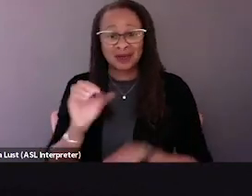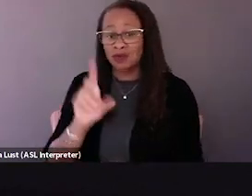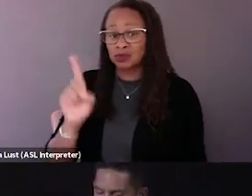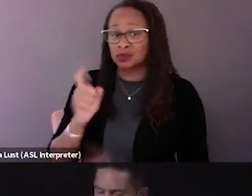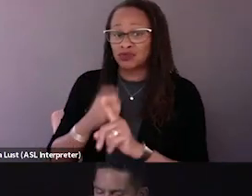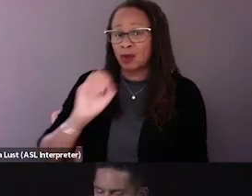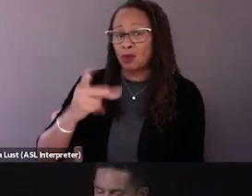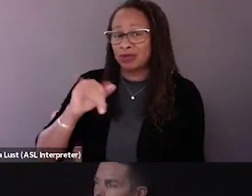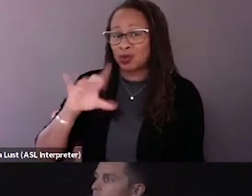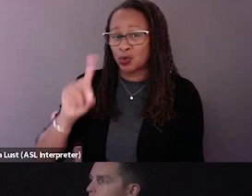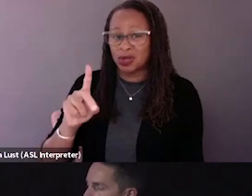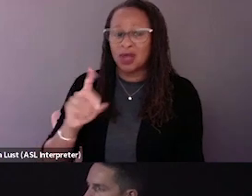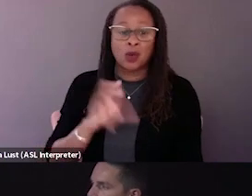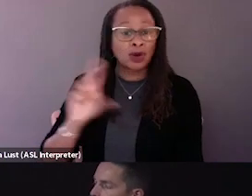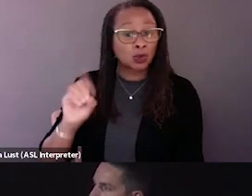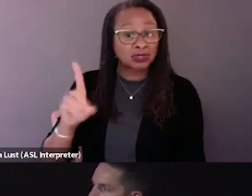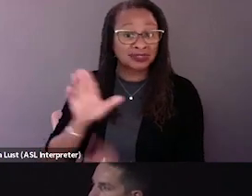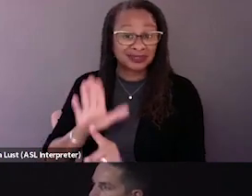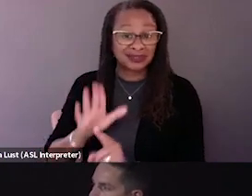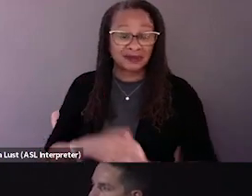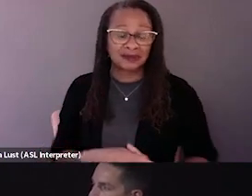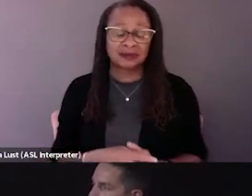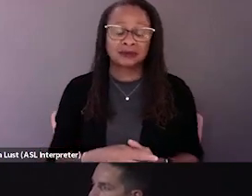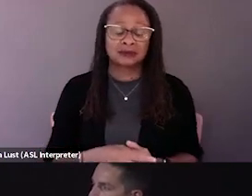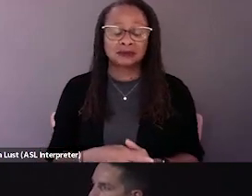epidemic, or just an OD, and